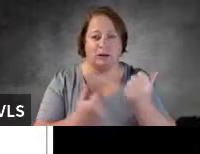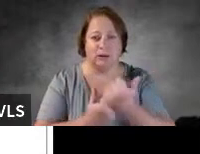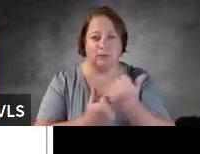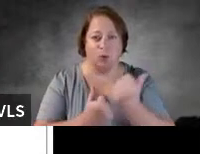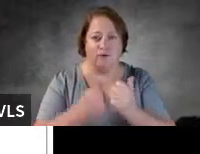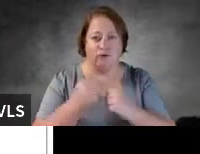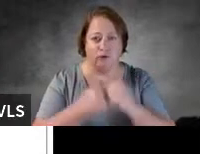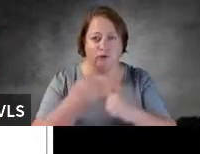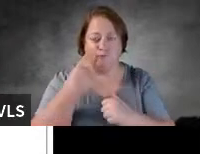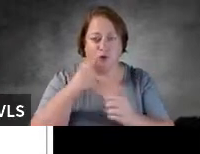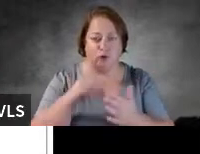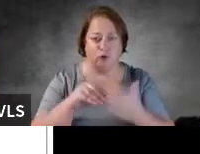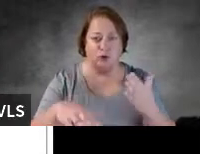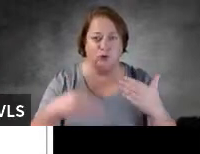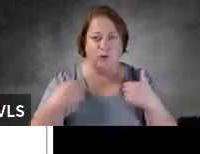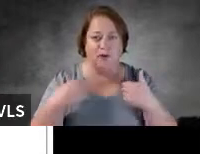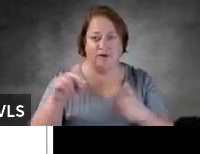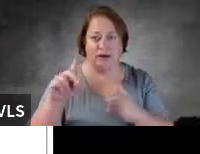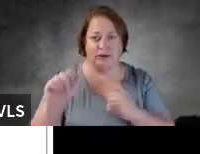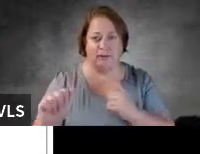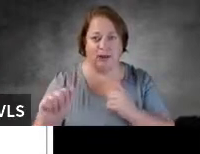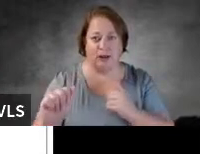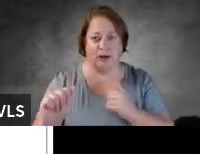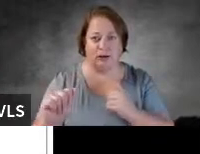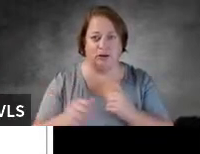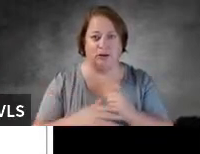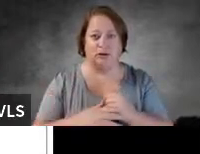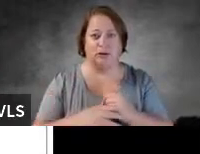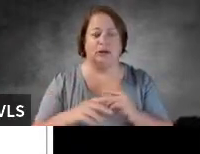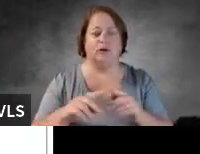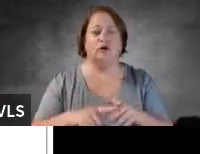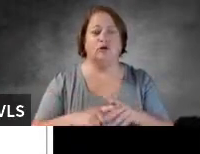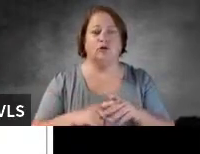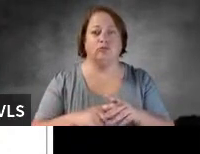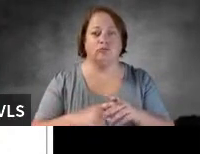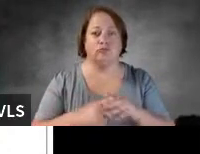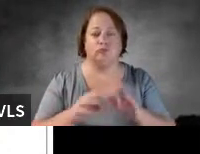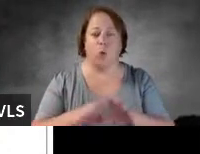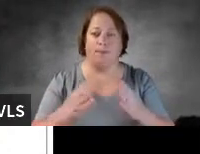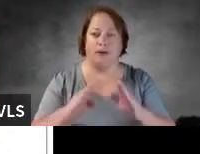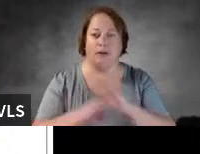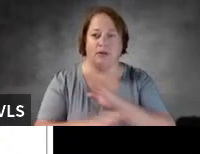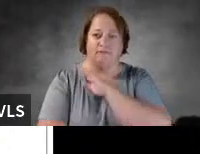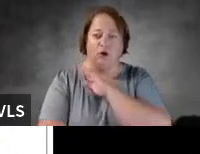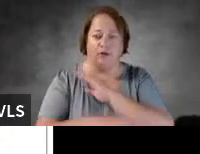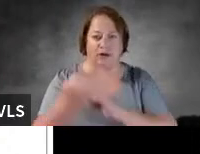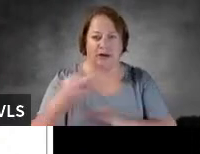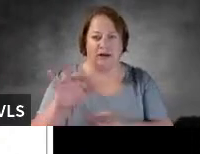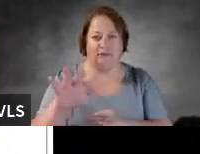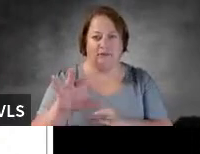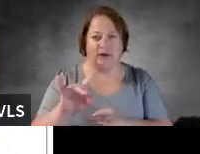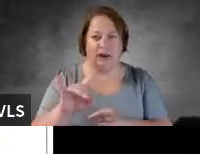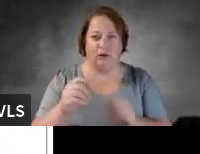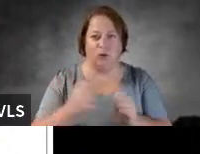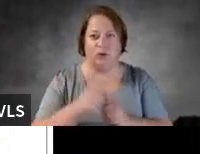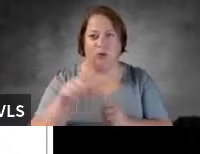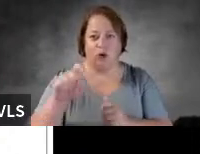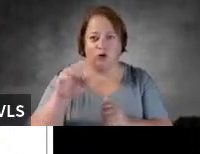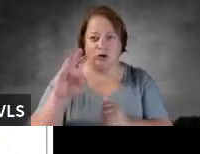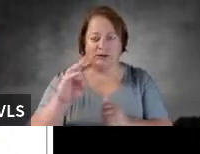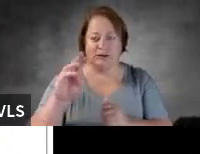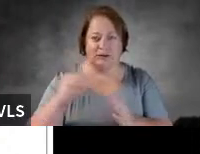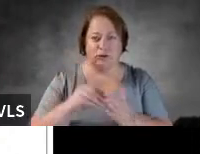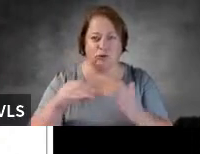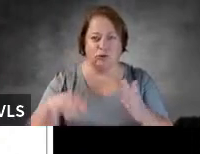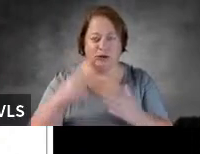structure for students with disabilities. The district opened in the fall of 1958 with 166 students. And you'll see